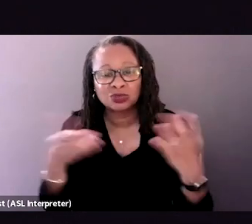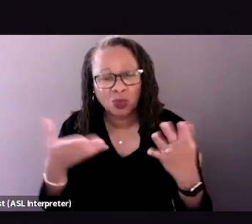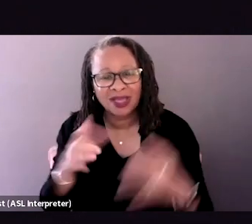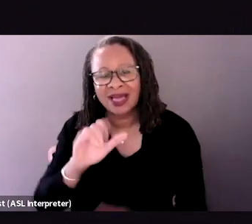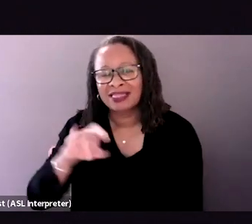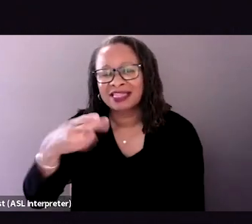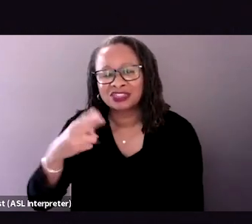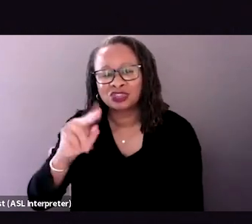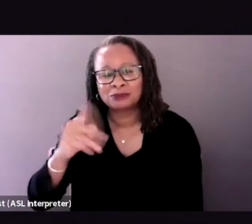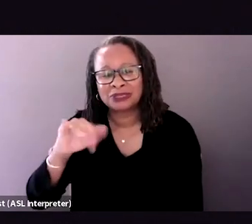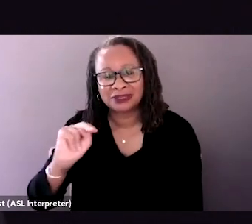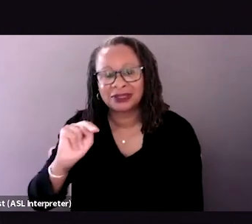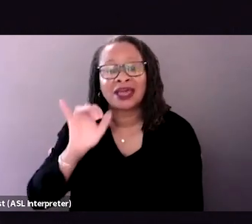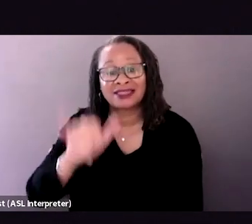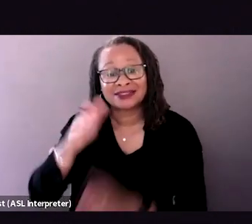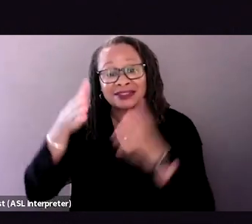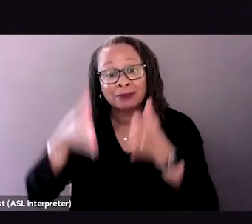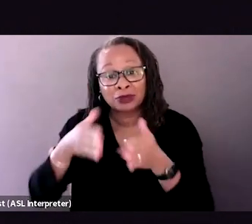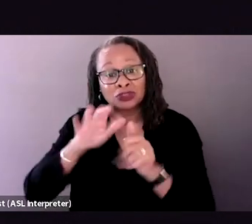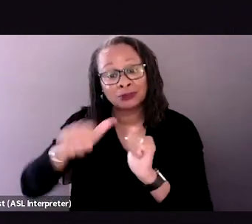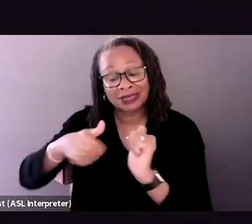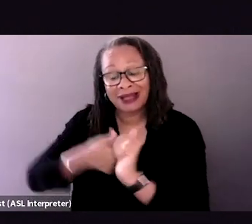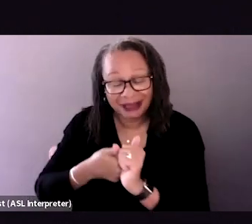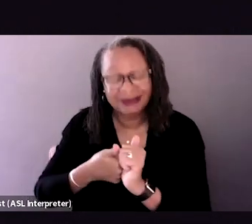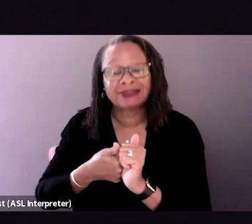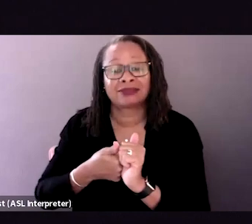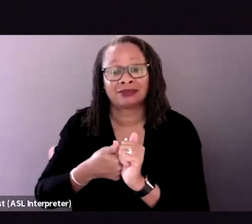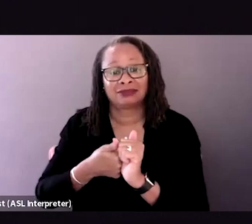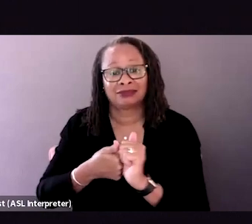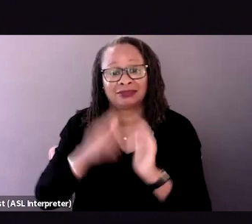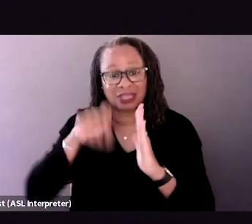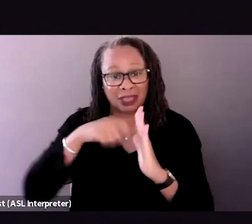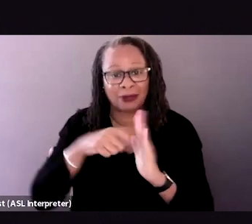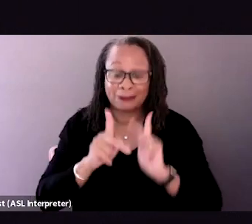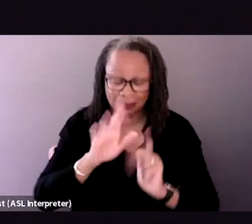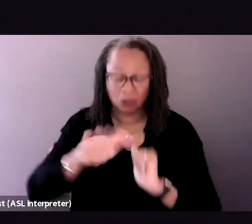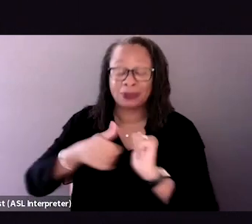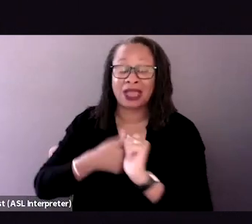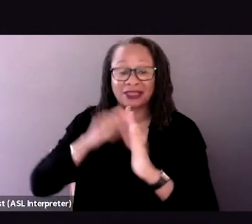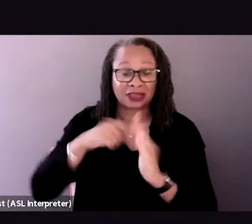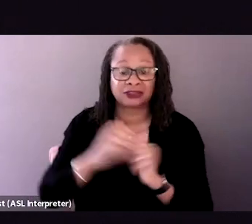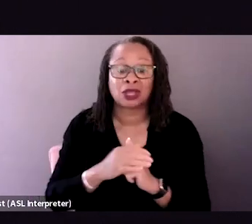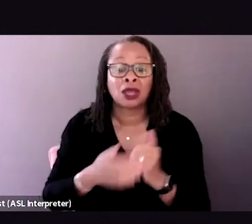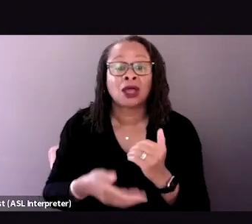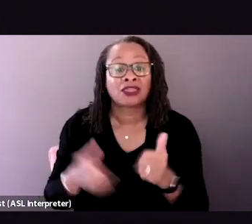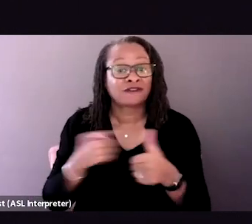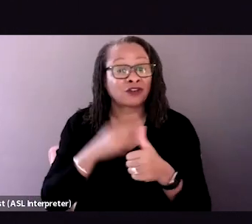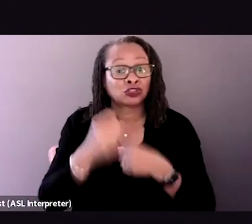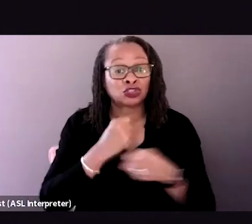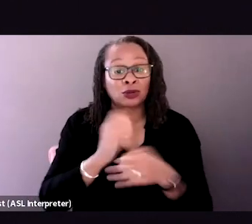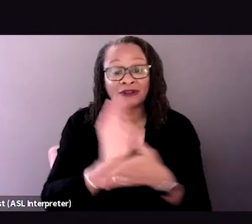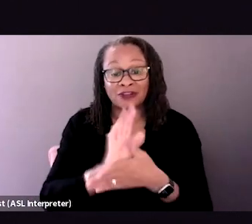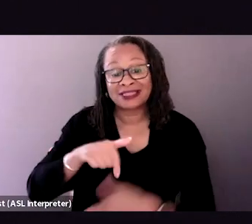camera, it's the person behind the camera, the people behind the camera. And over the first year of filming this documentary,